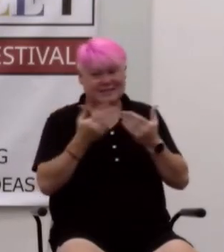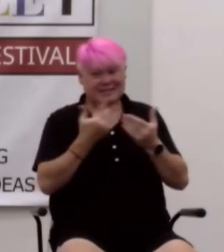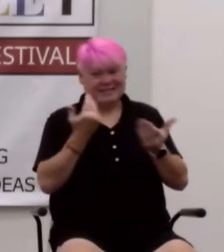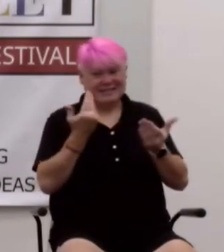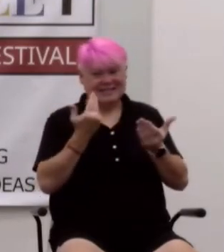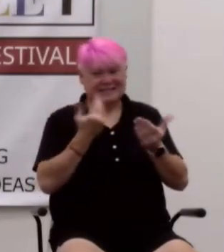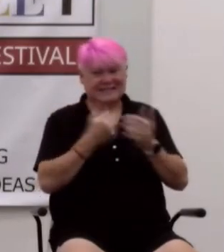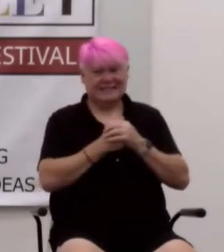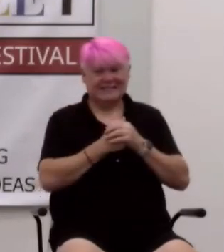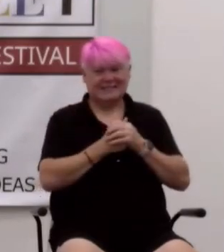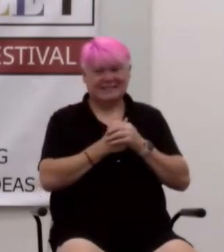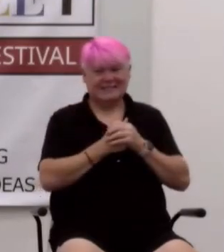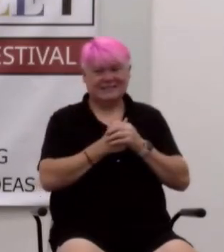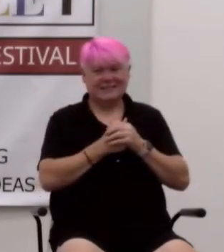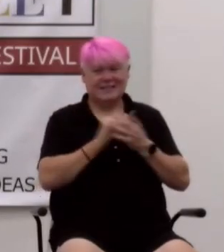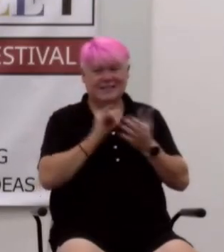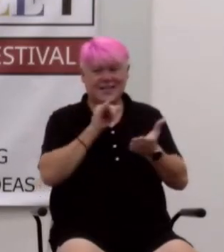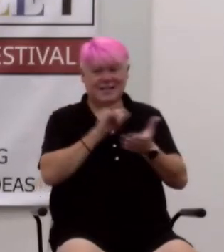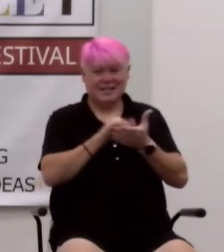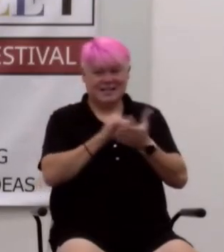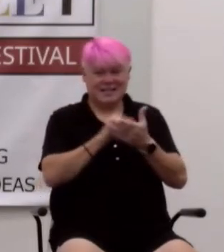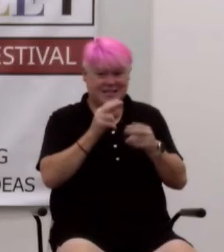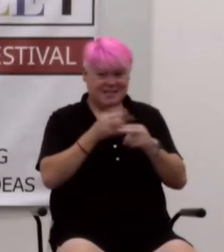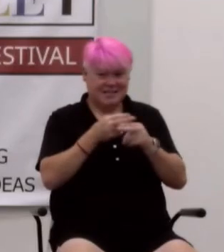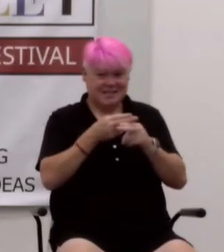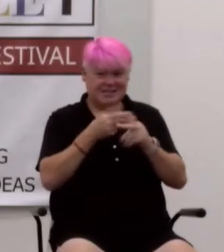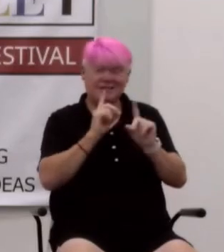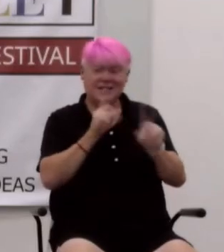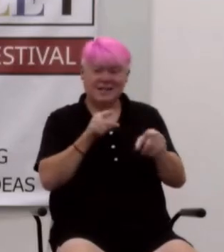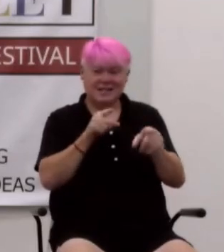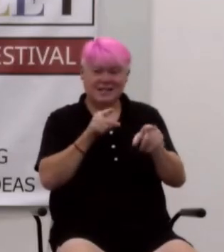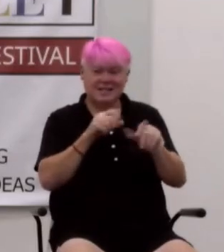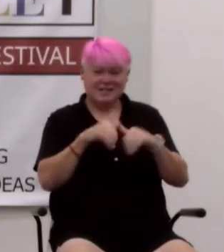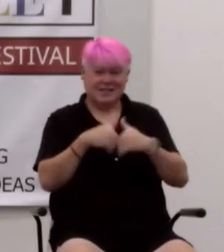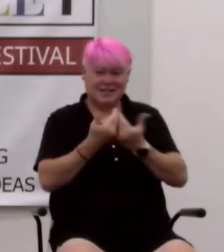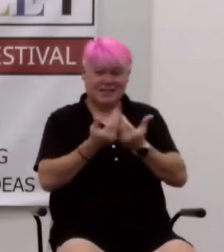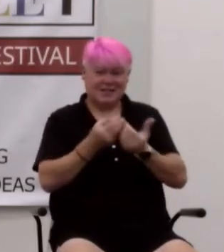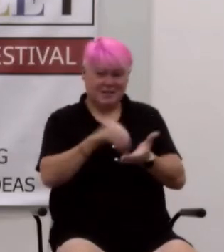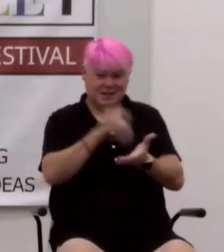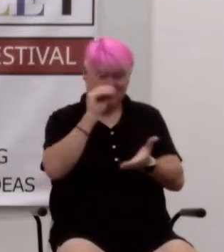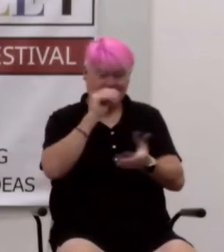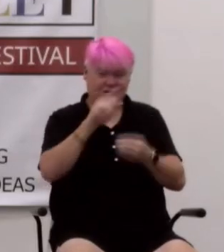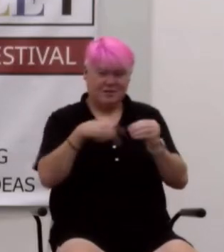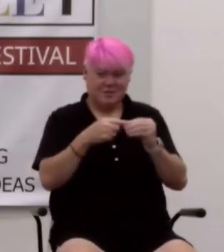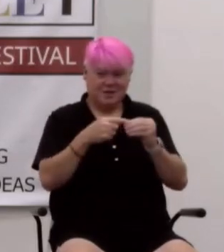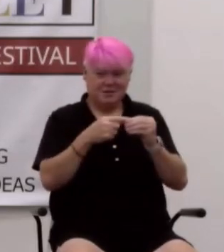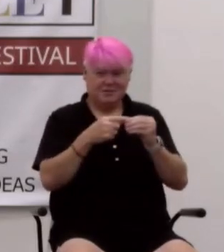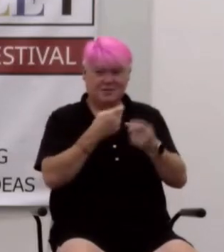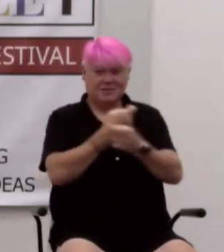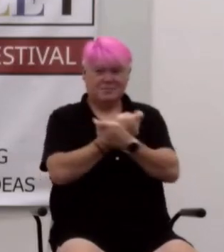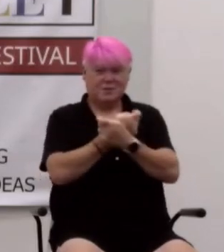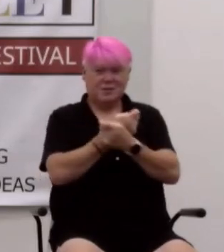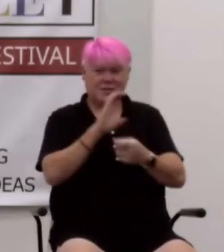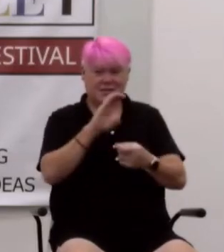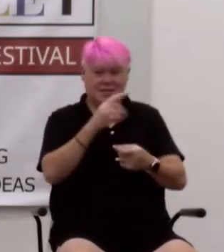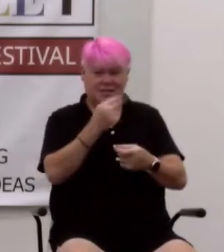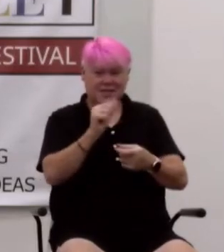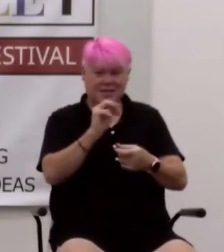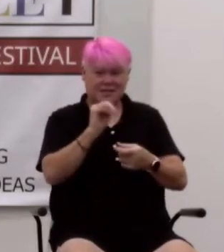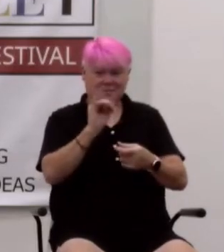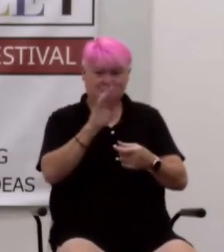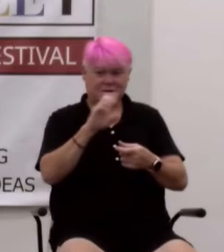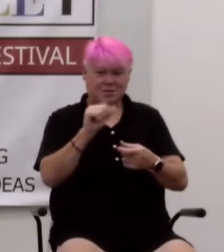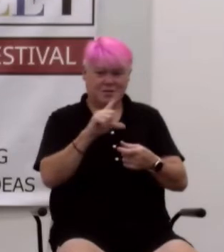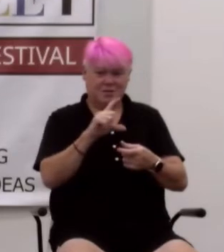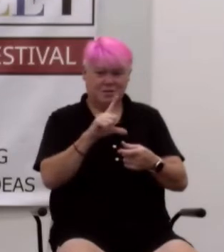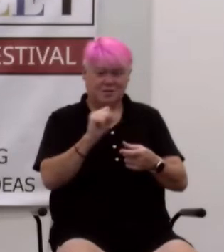So that's a short answer as to how I learned about all the chemicals and drugs and poisons. But there's